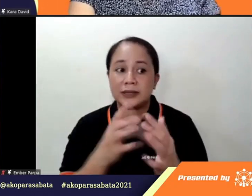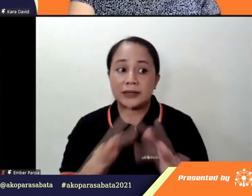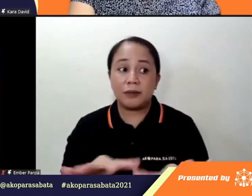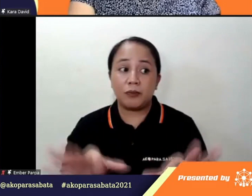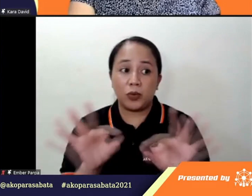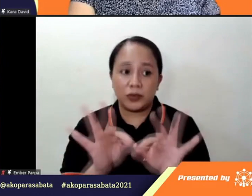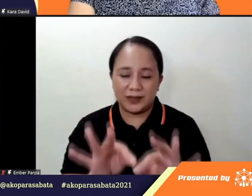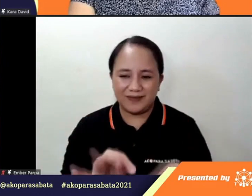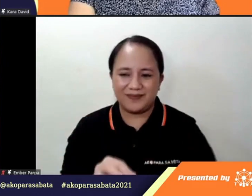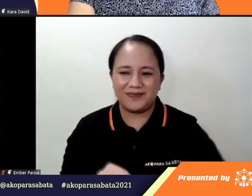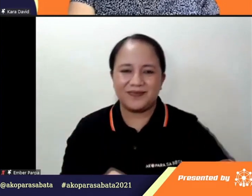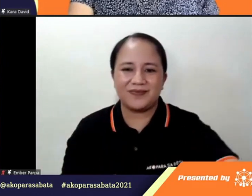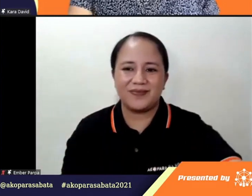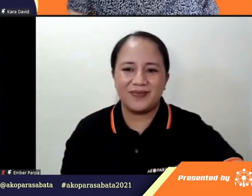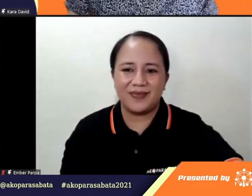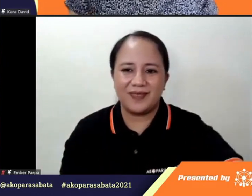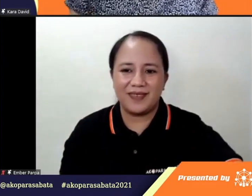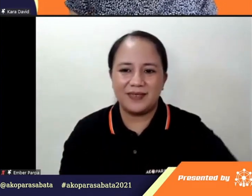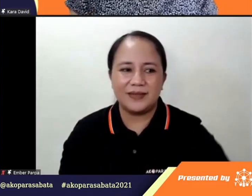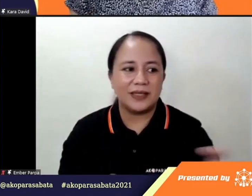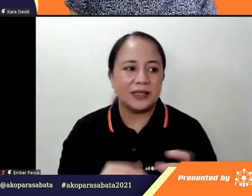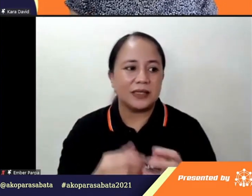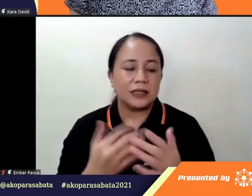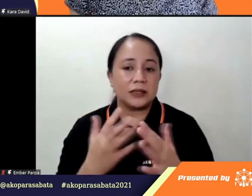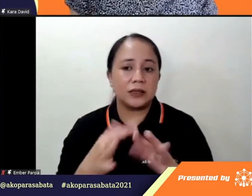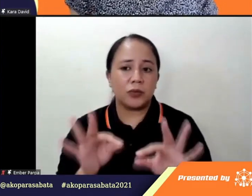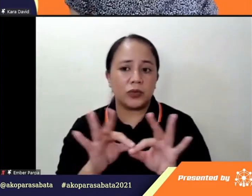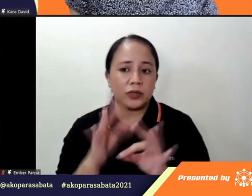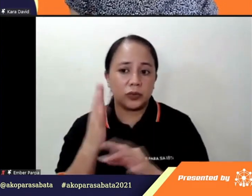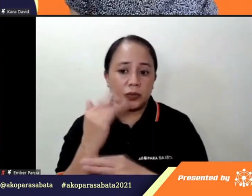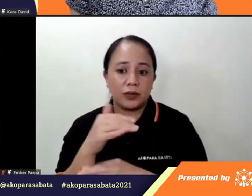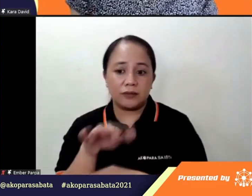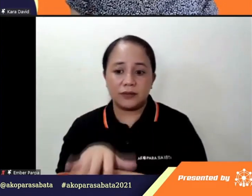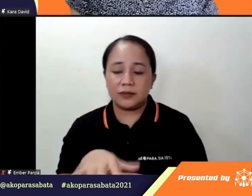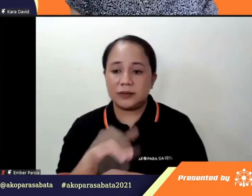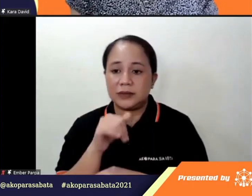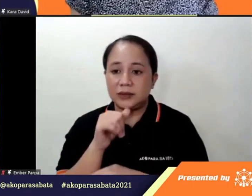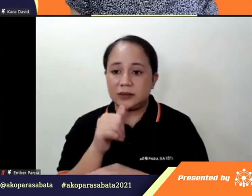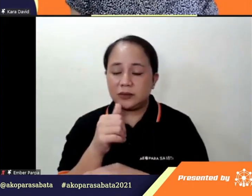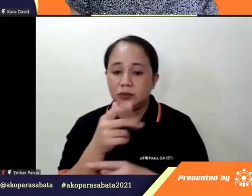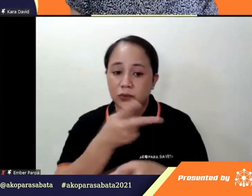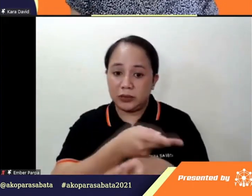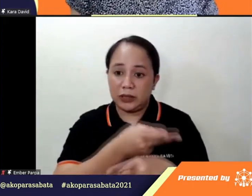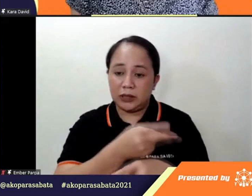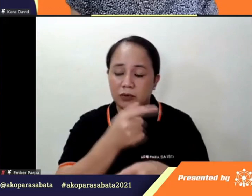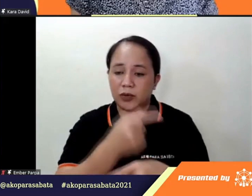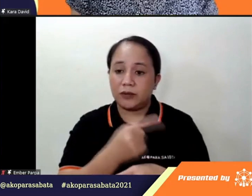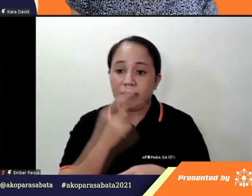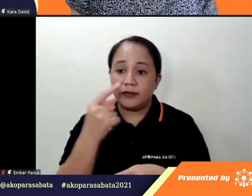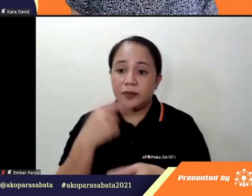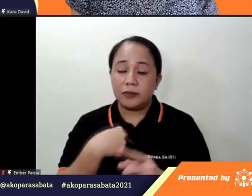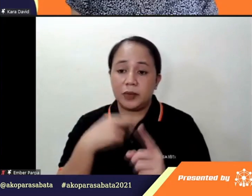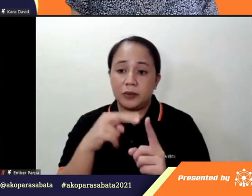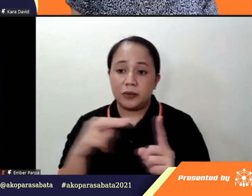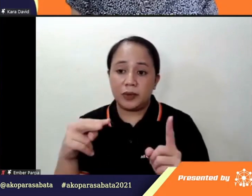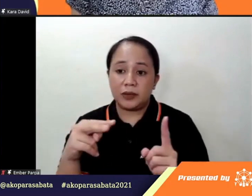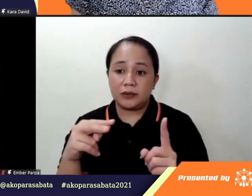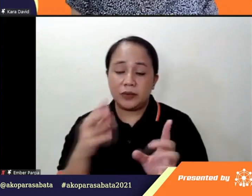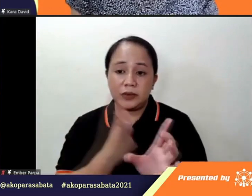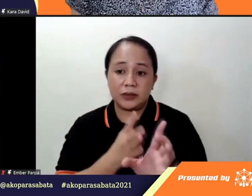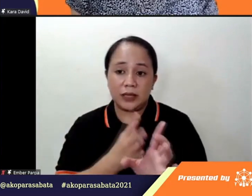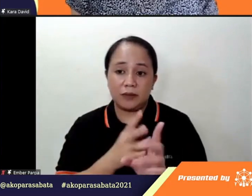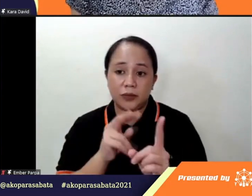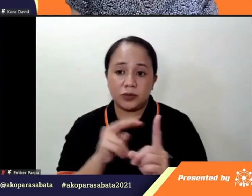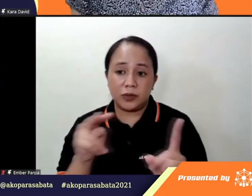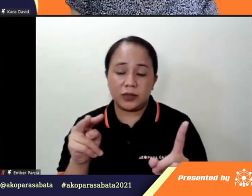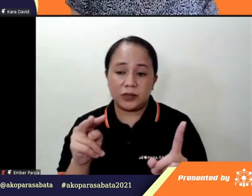important. And it's also important kasi bata, di ba, ihawak natin. So even para sa akin from a psych perspective, ang